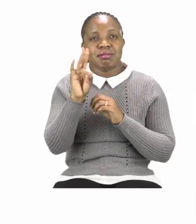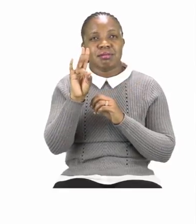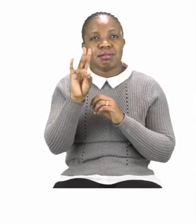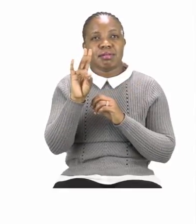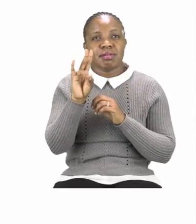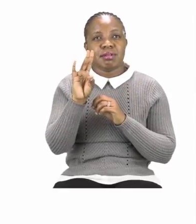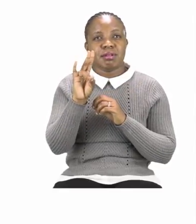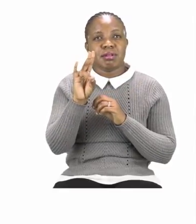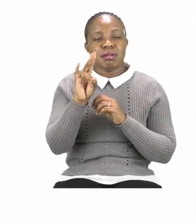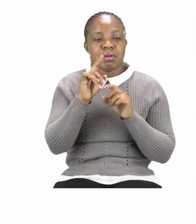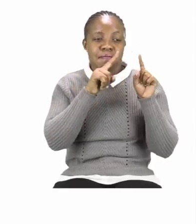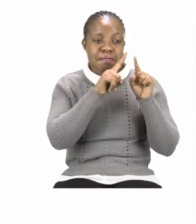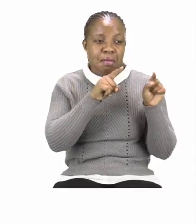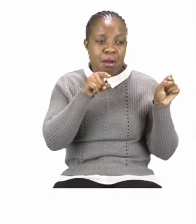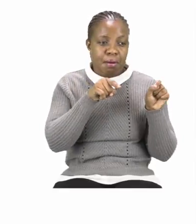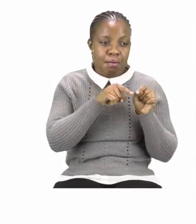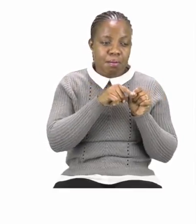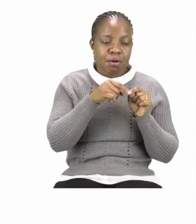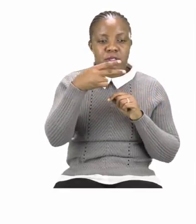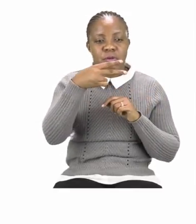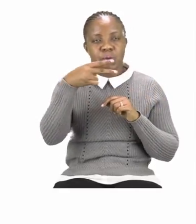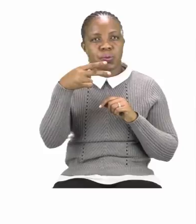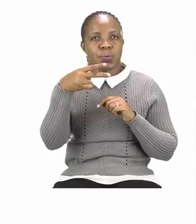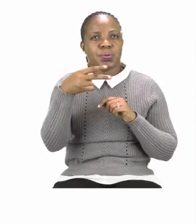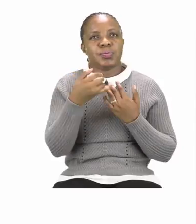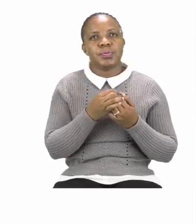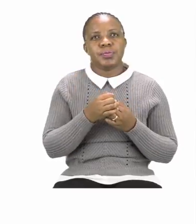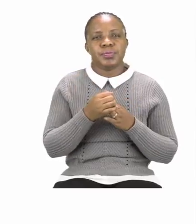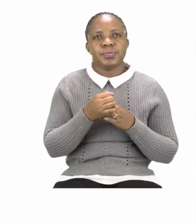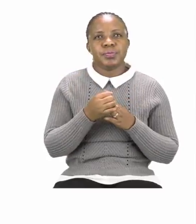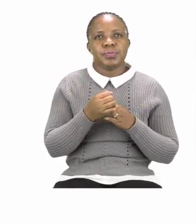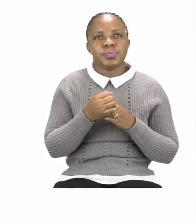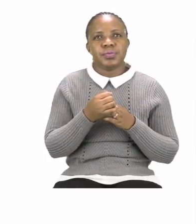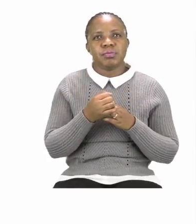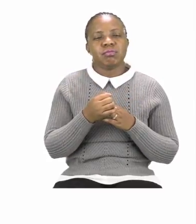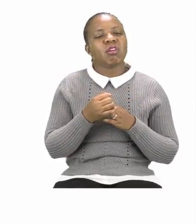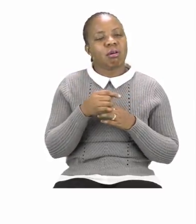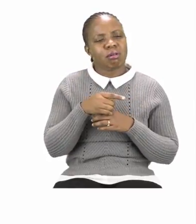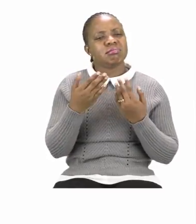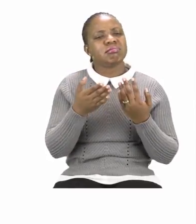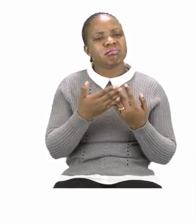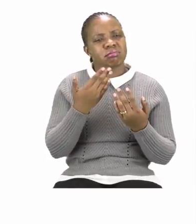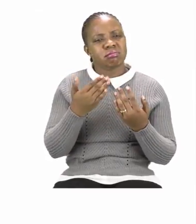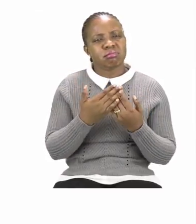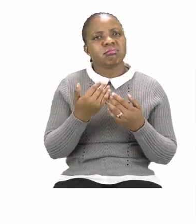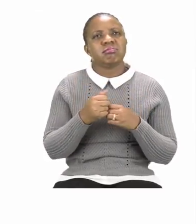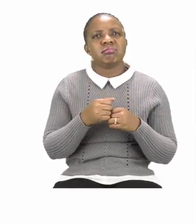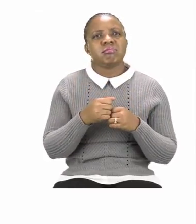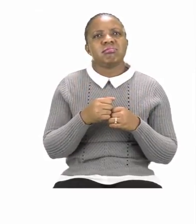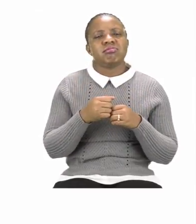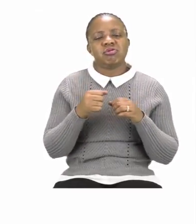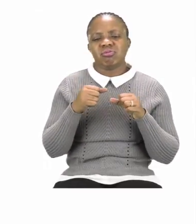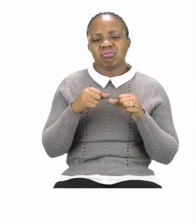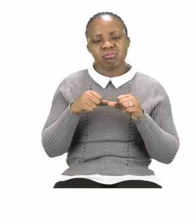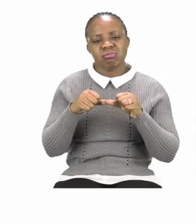girls, is very easy. We will still be counting on. It says for